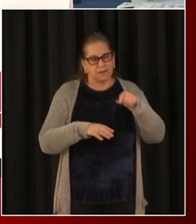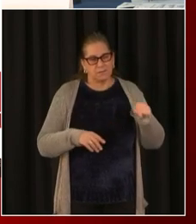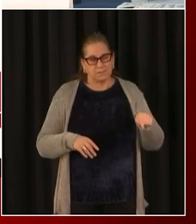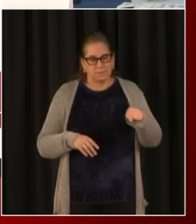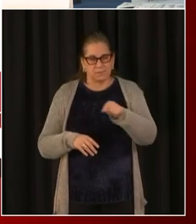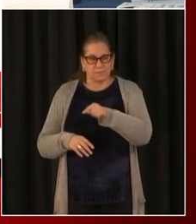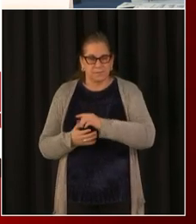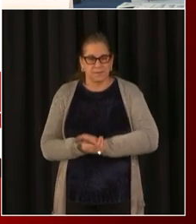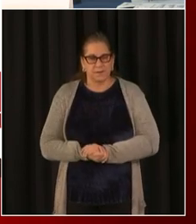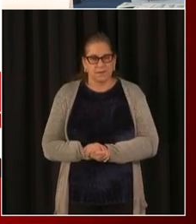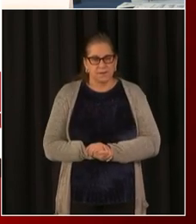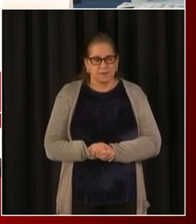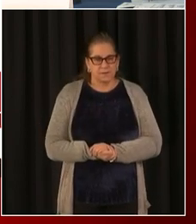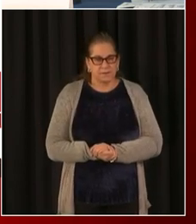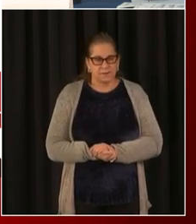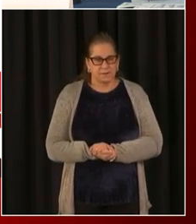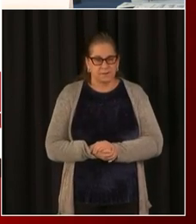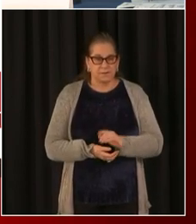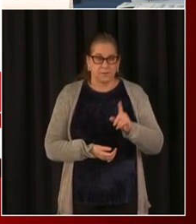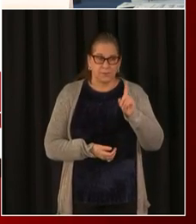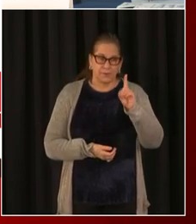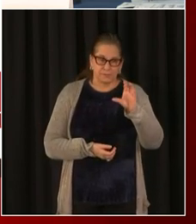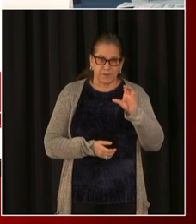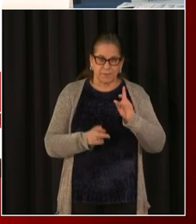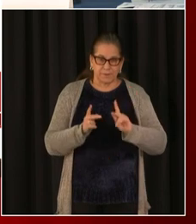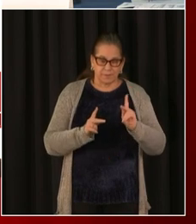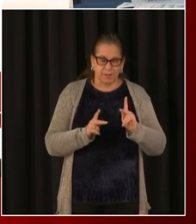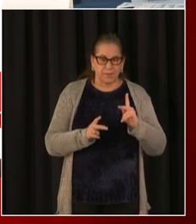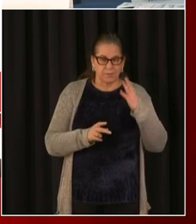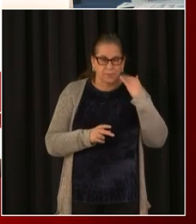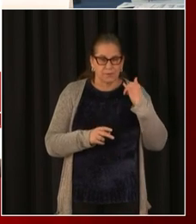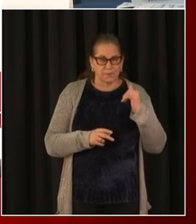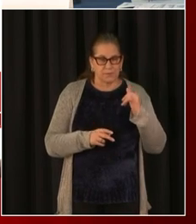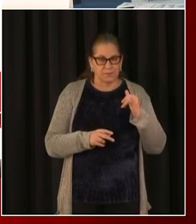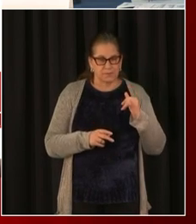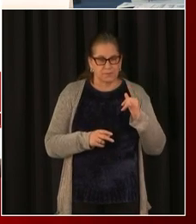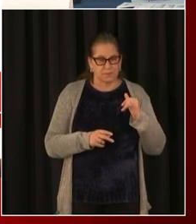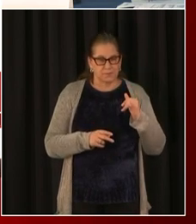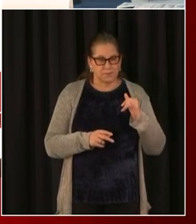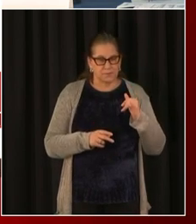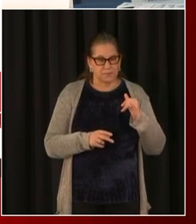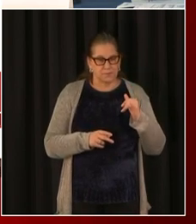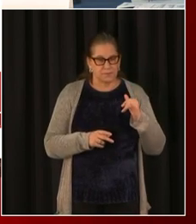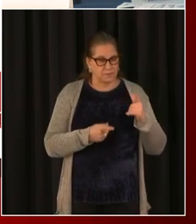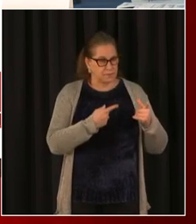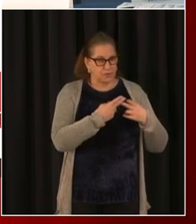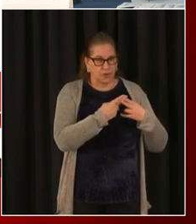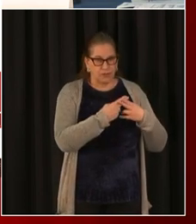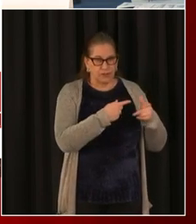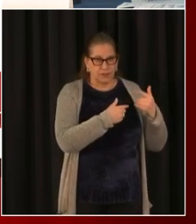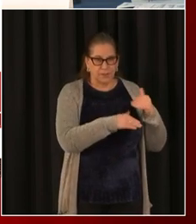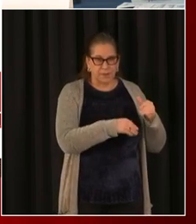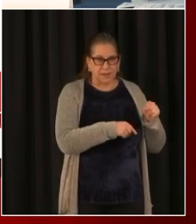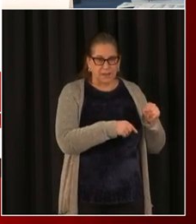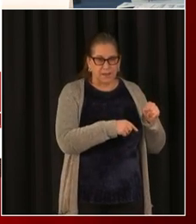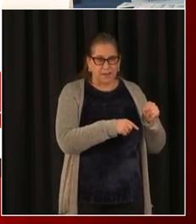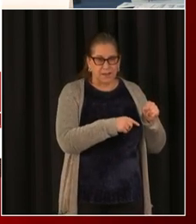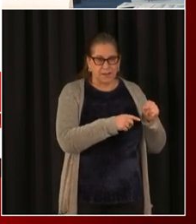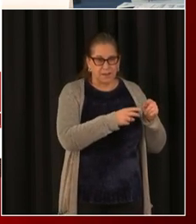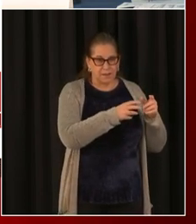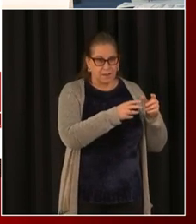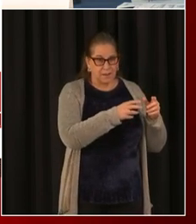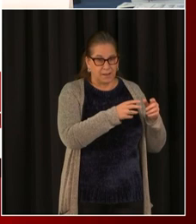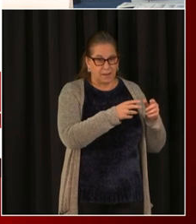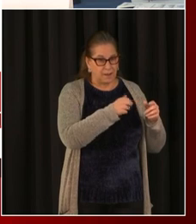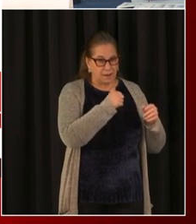ill afford to do. But when you have really large, high throughput sites, thousands of people a day, you create